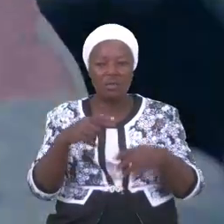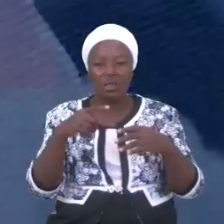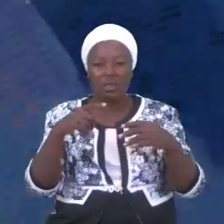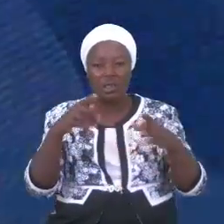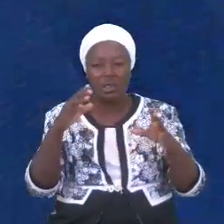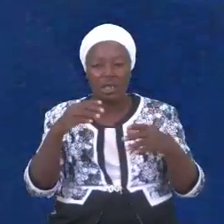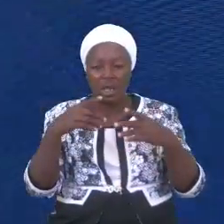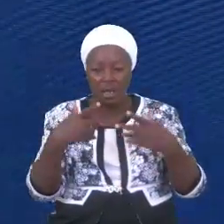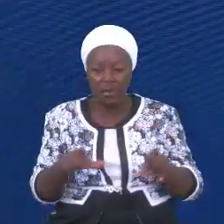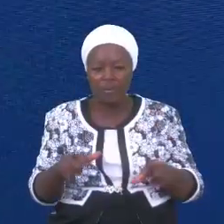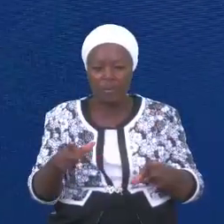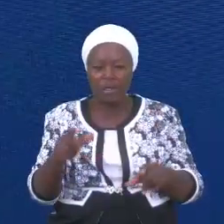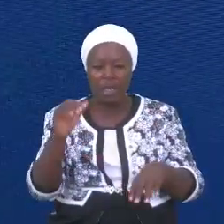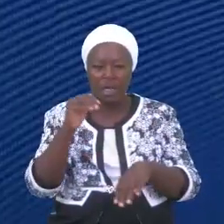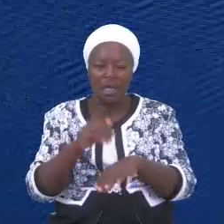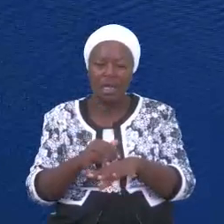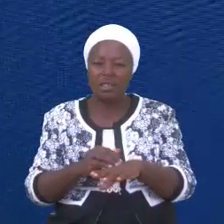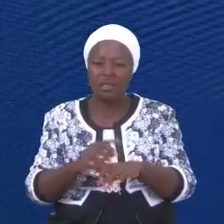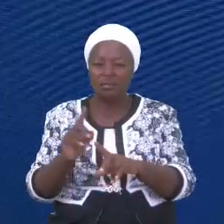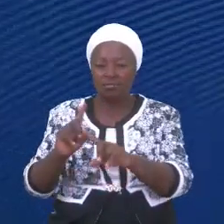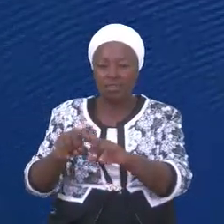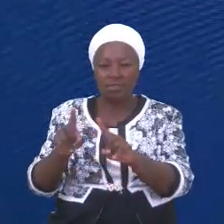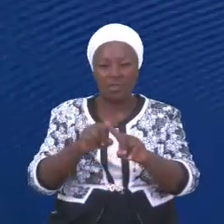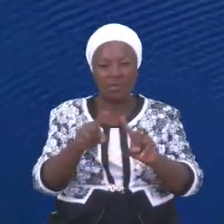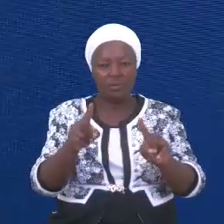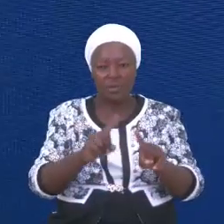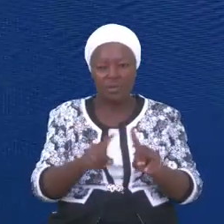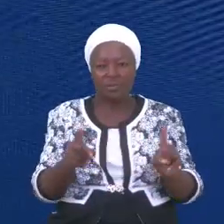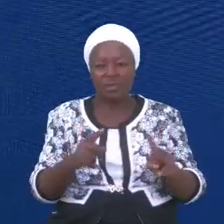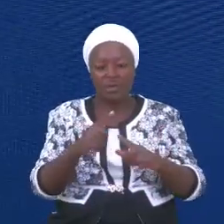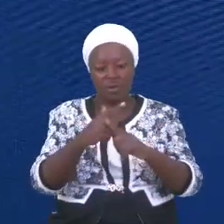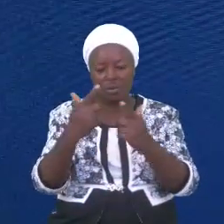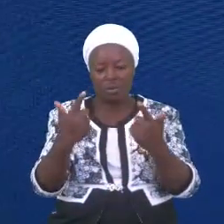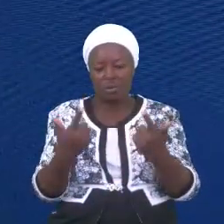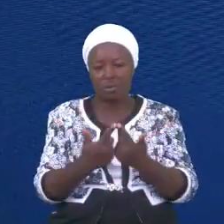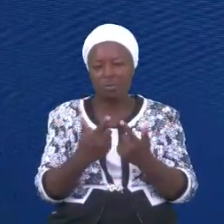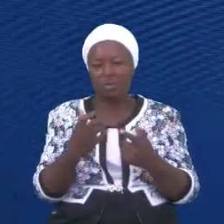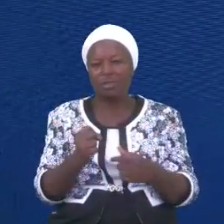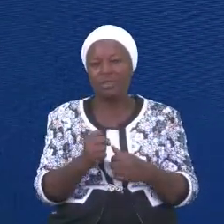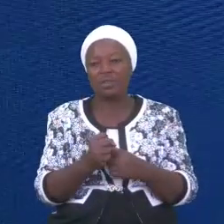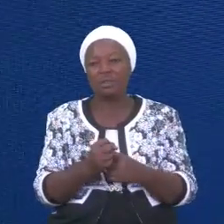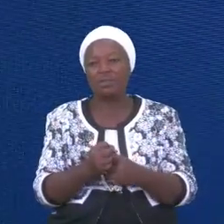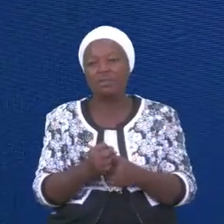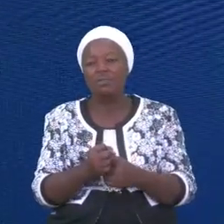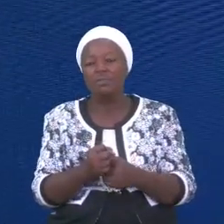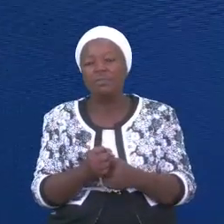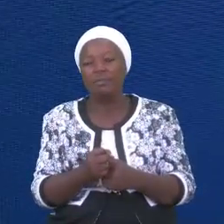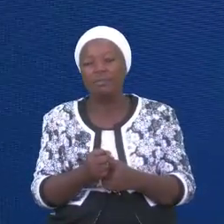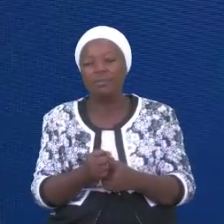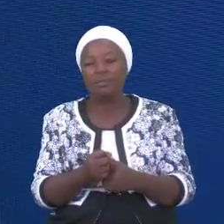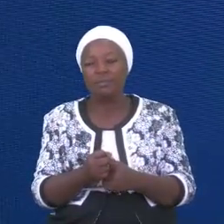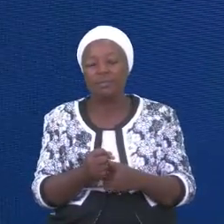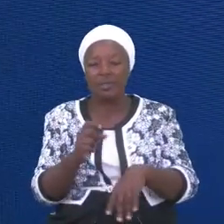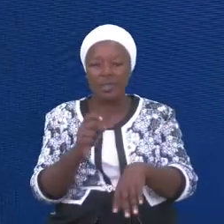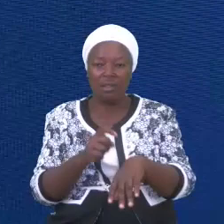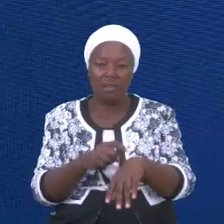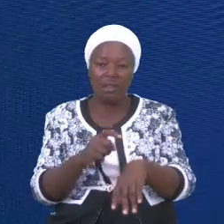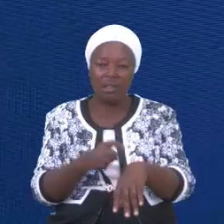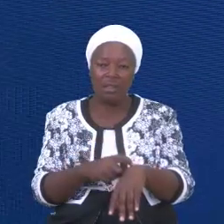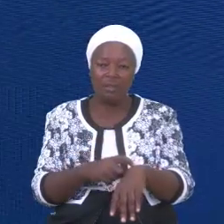headquarters. Please take note, various group headquarters. Time,